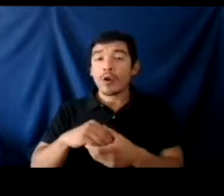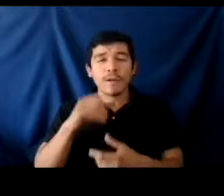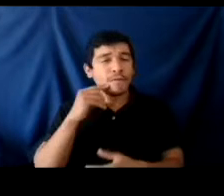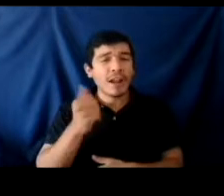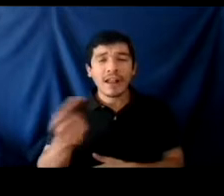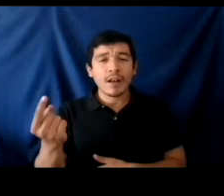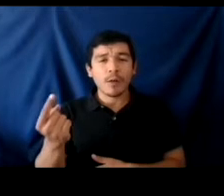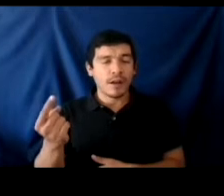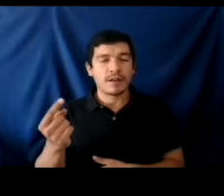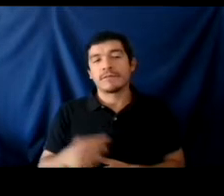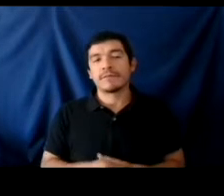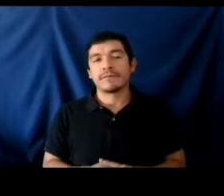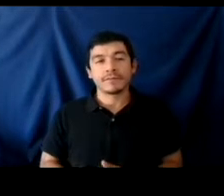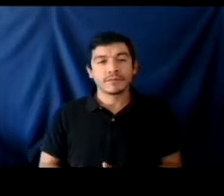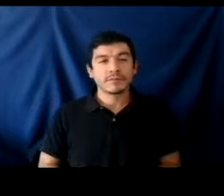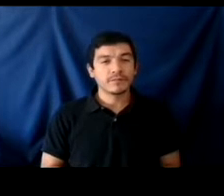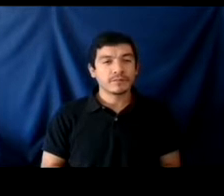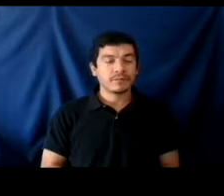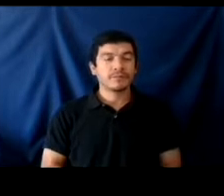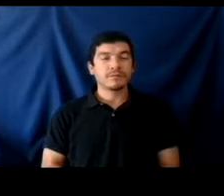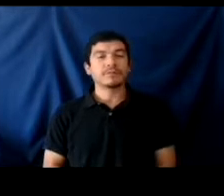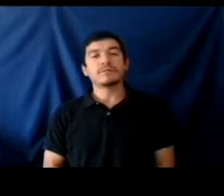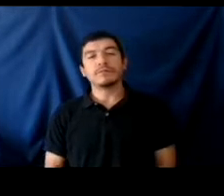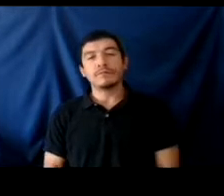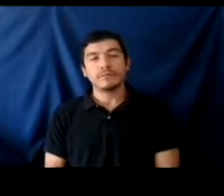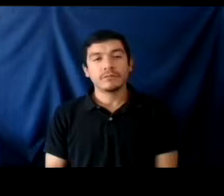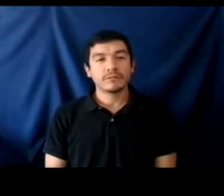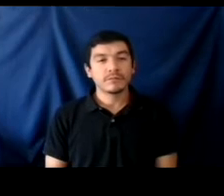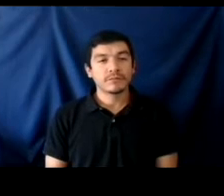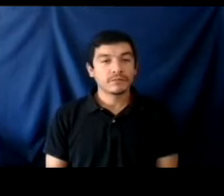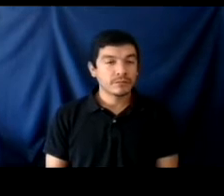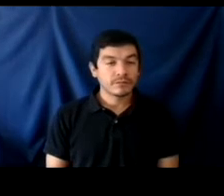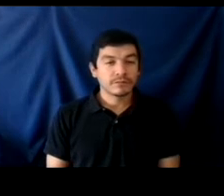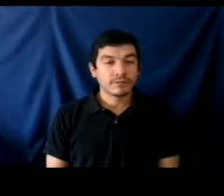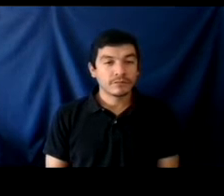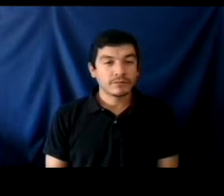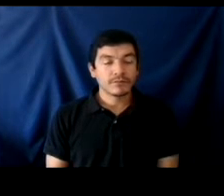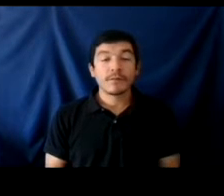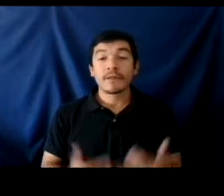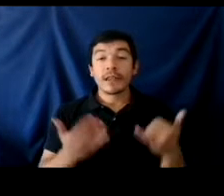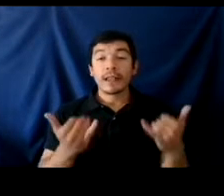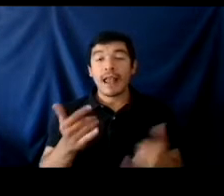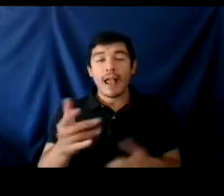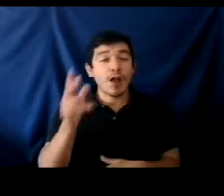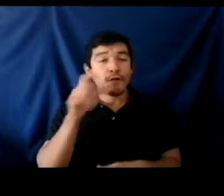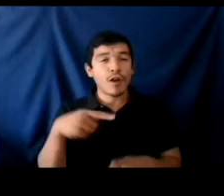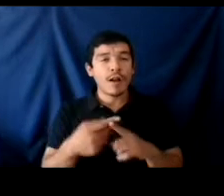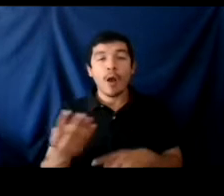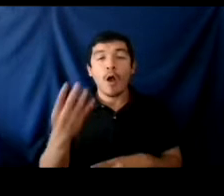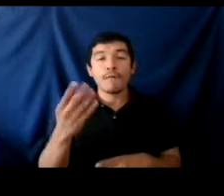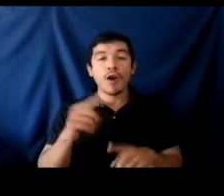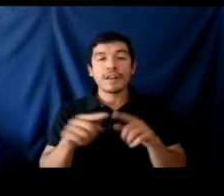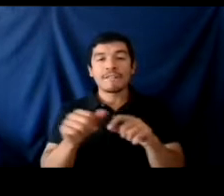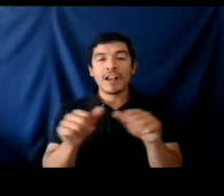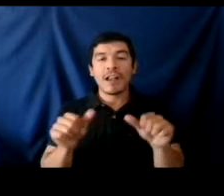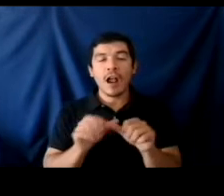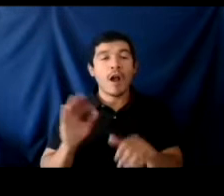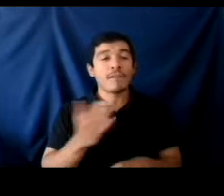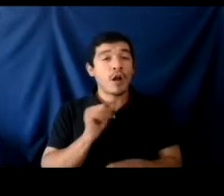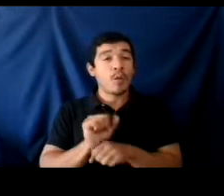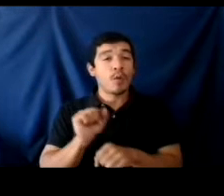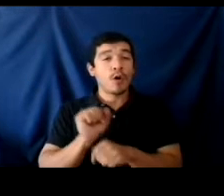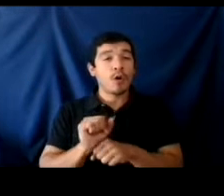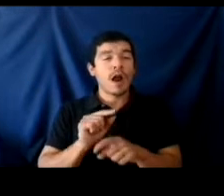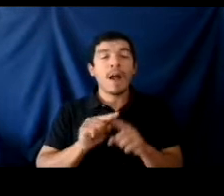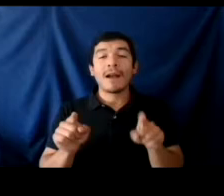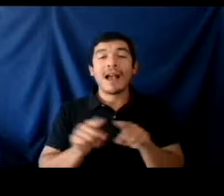people with disabilities. Now you've heard about the 4 different areas of our work. But